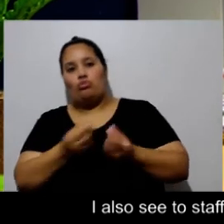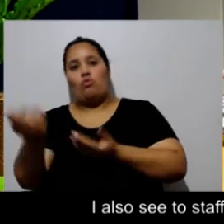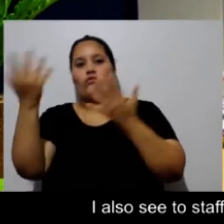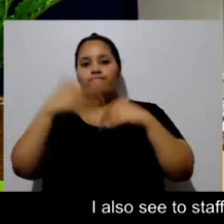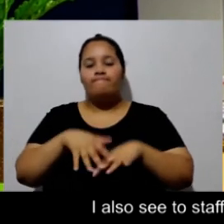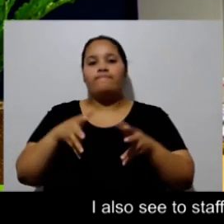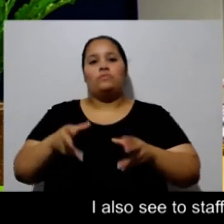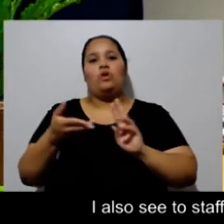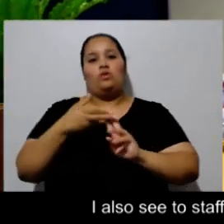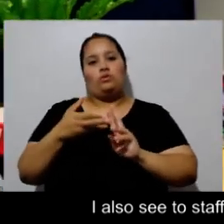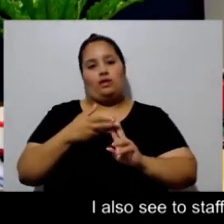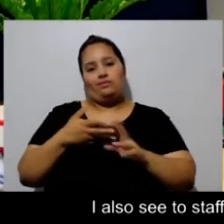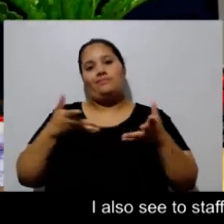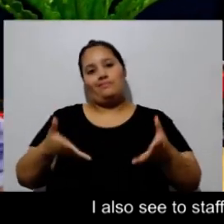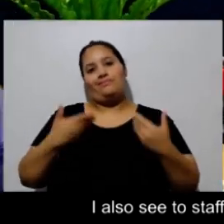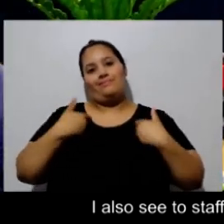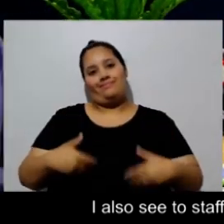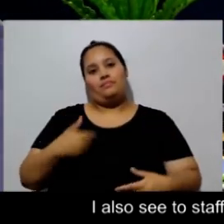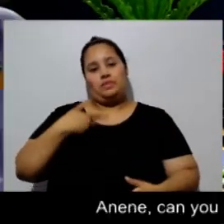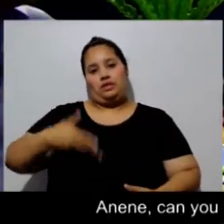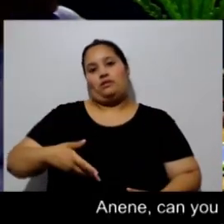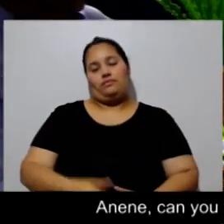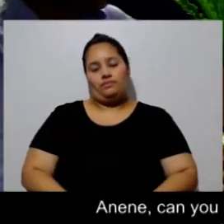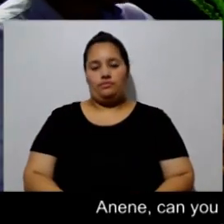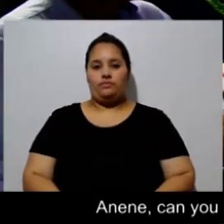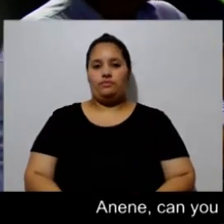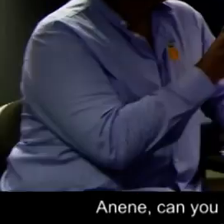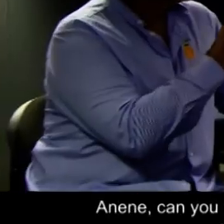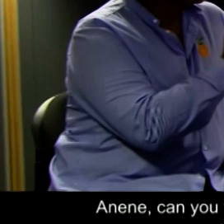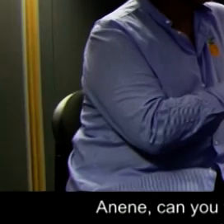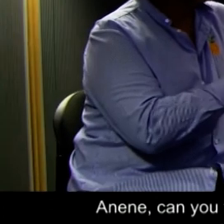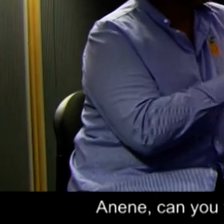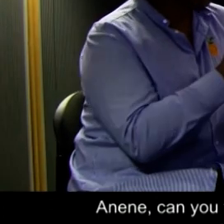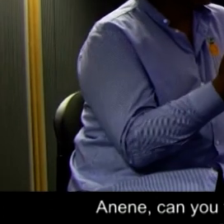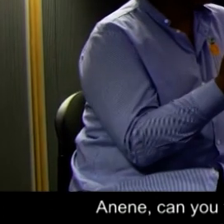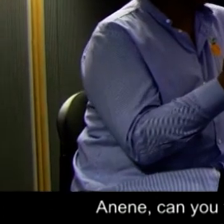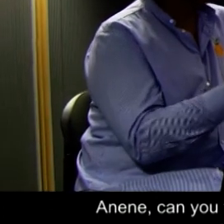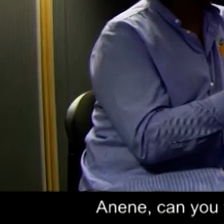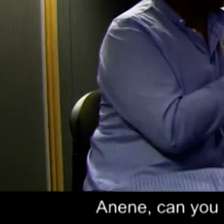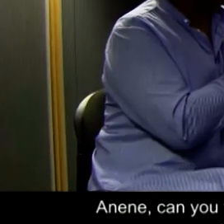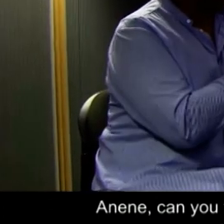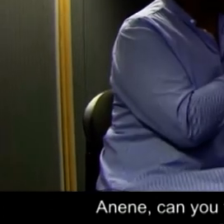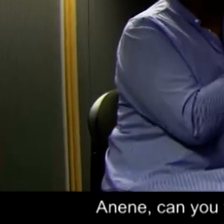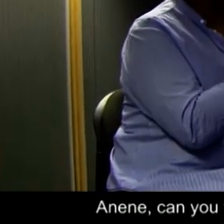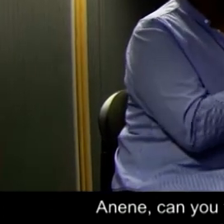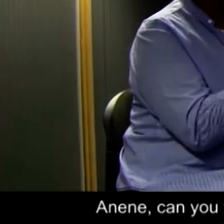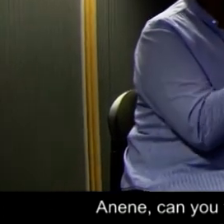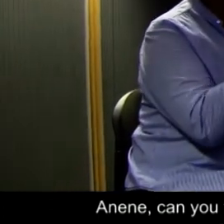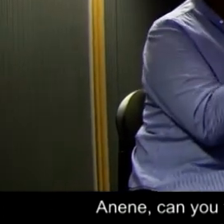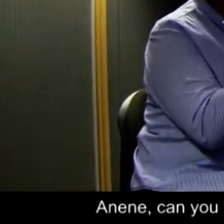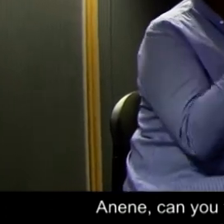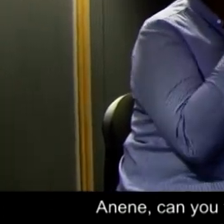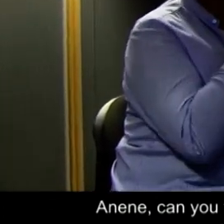smoothly at the time. So, that is why I'm working. Anil, can you tell us, is there any